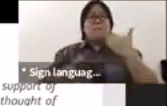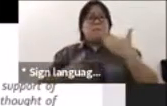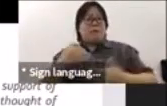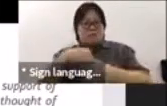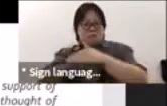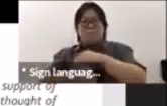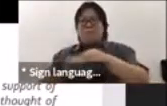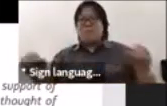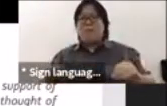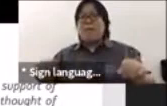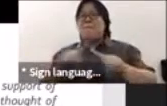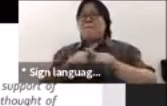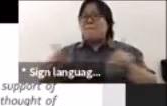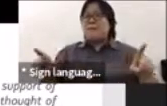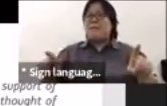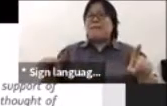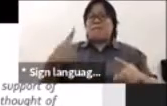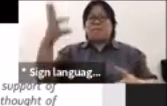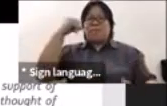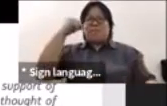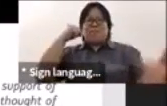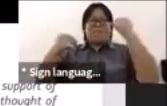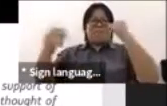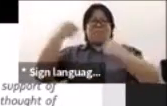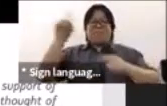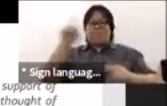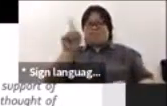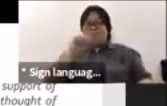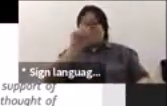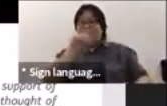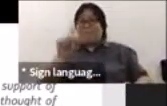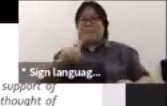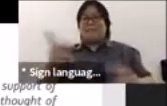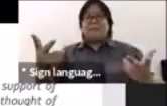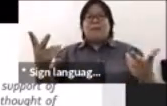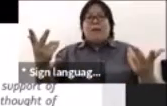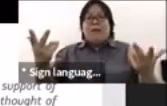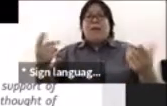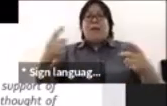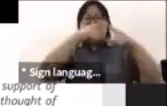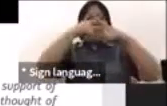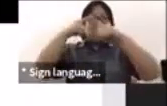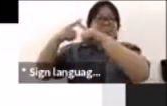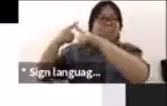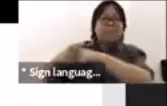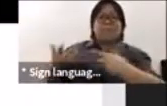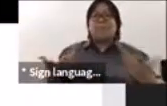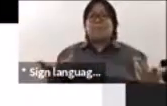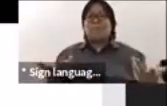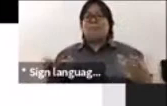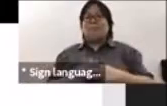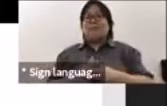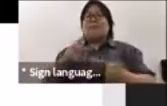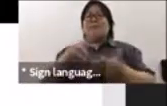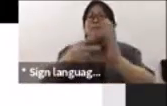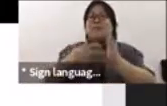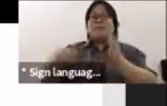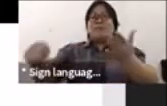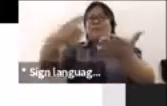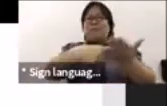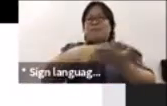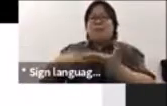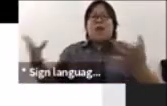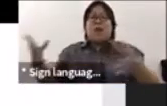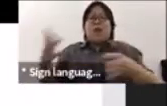baby, but the word no or limbless is the only trouble I felt directly from every other person. So here comes the discussion and conclusion